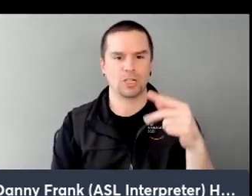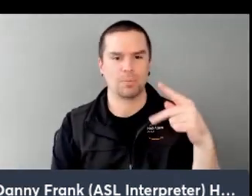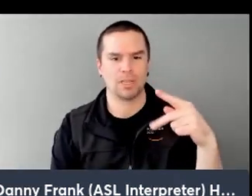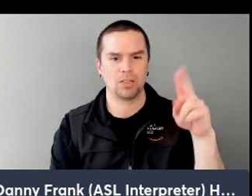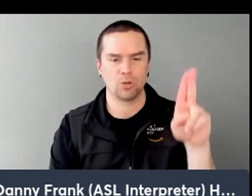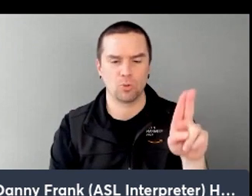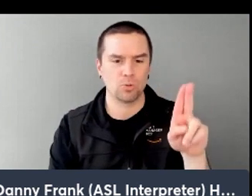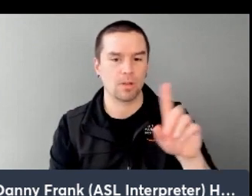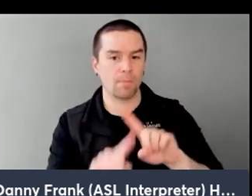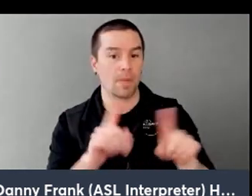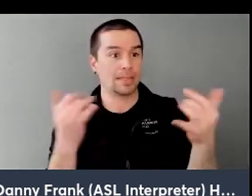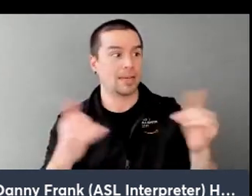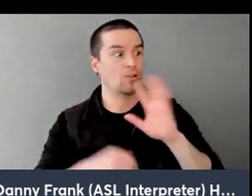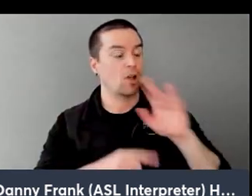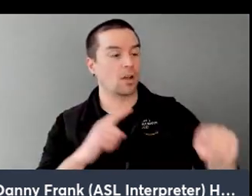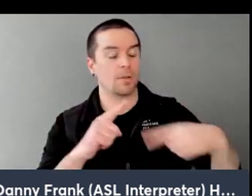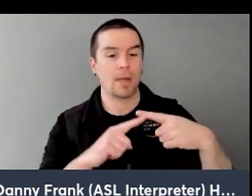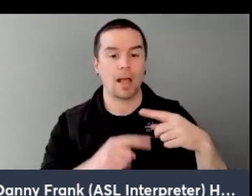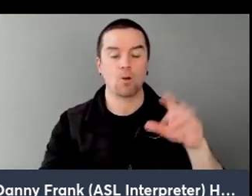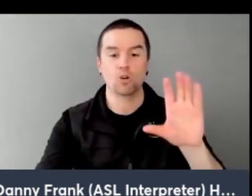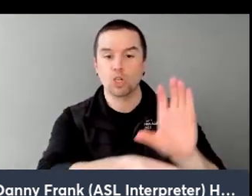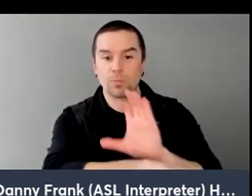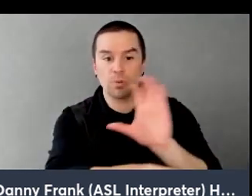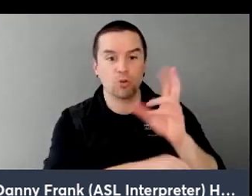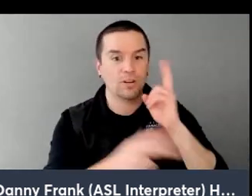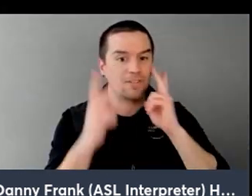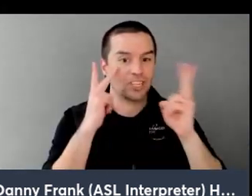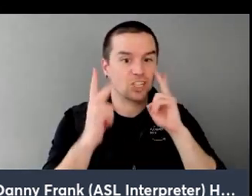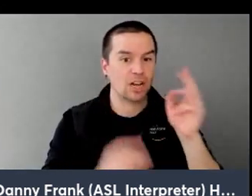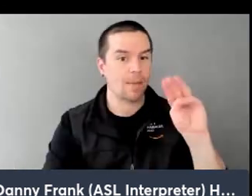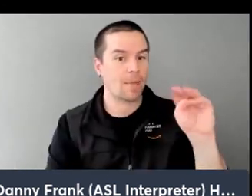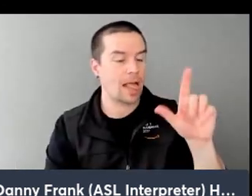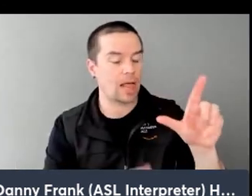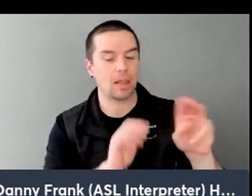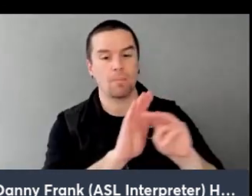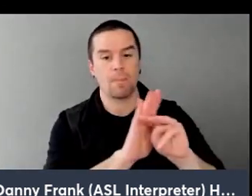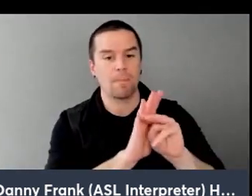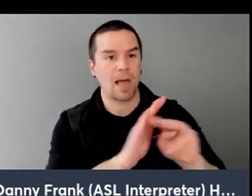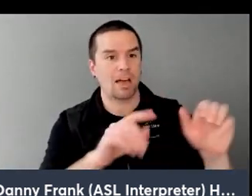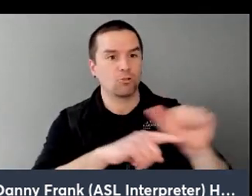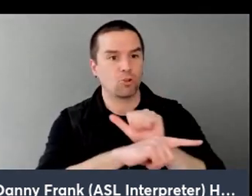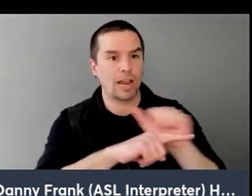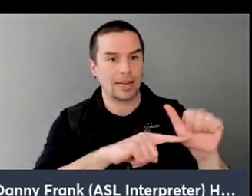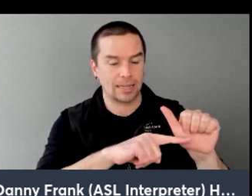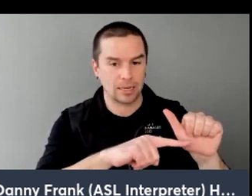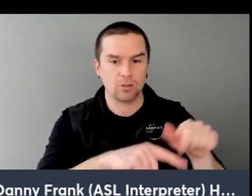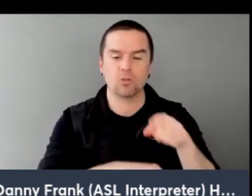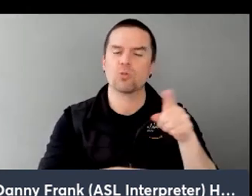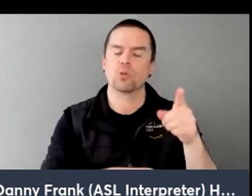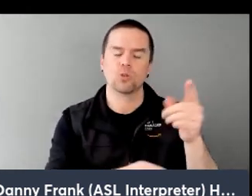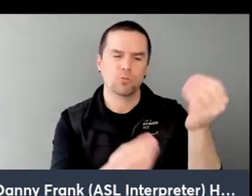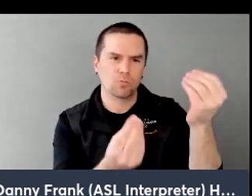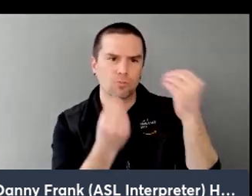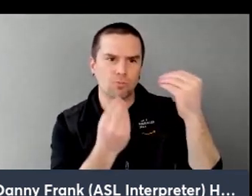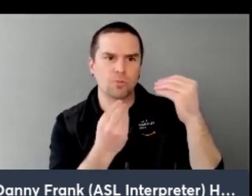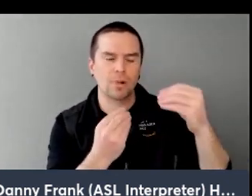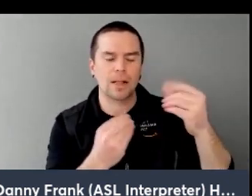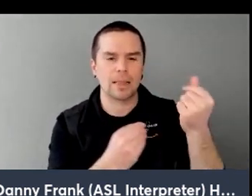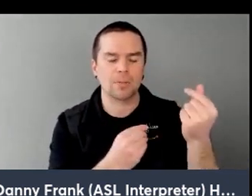talking ML model training, specifically with computer vision. And you were educating me before we went